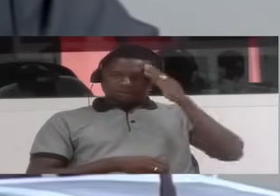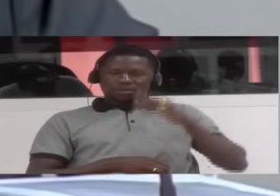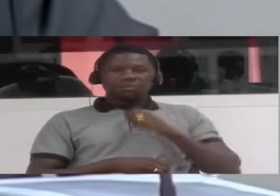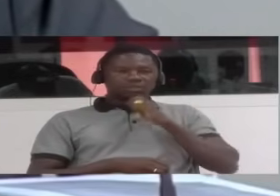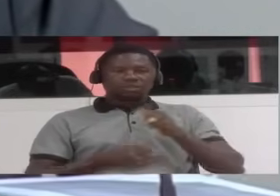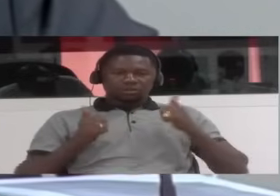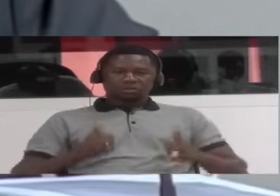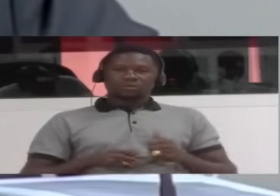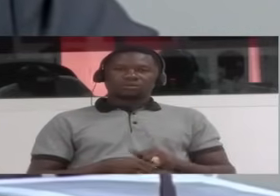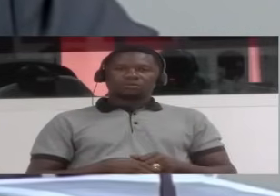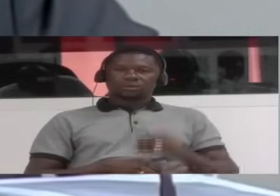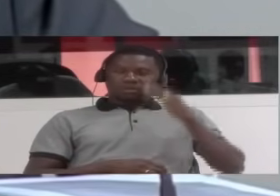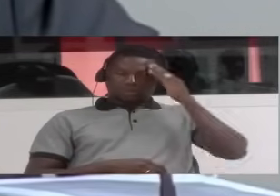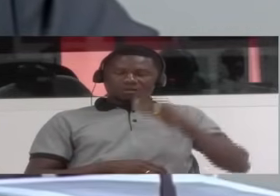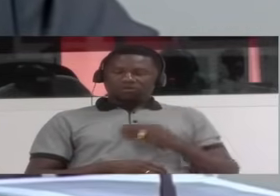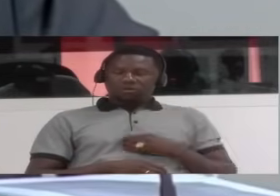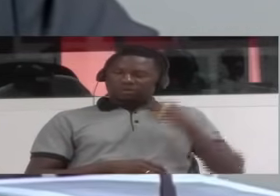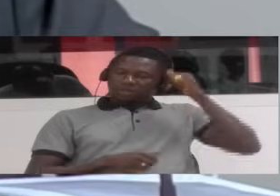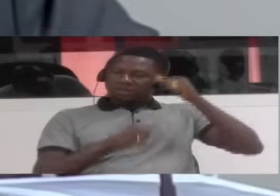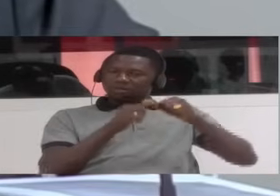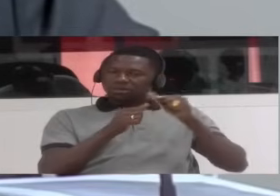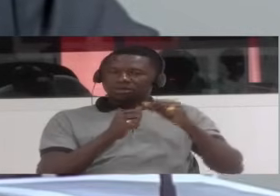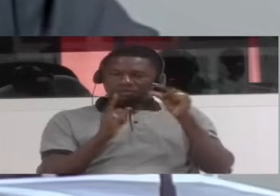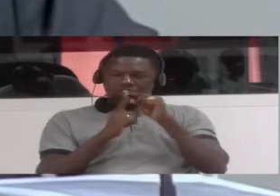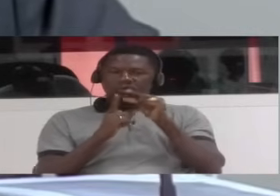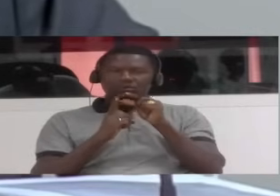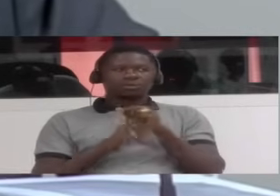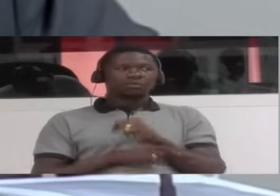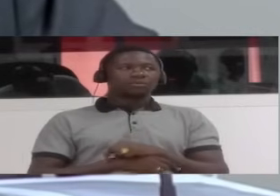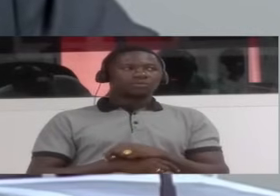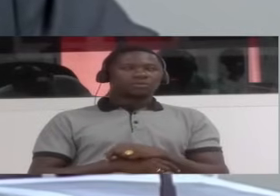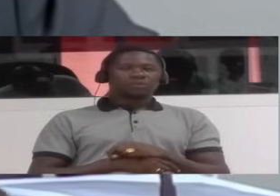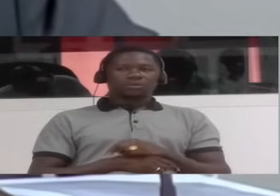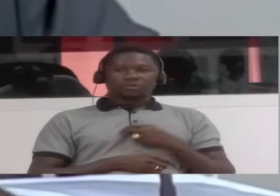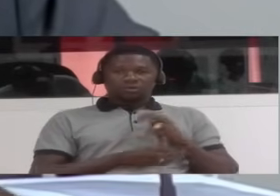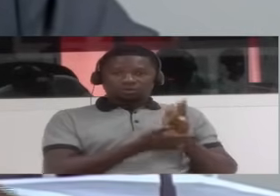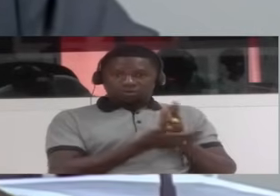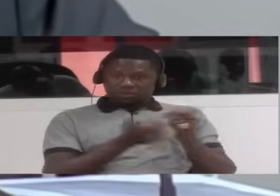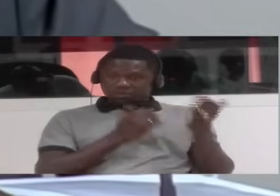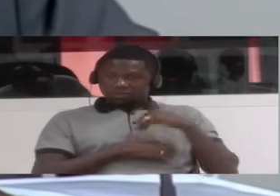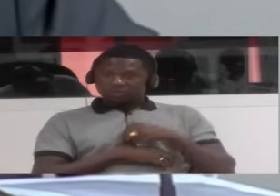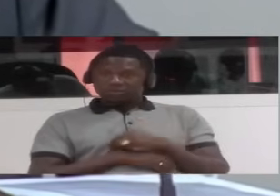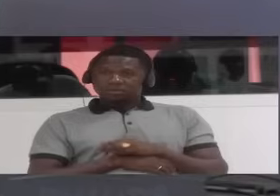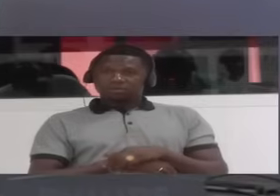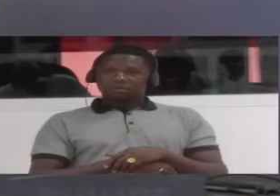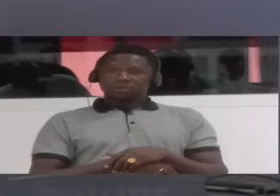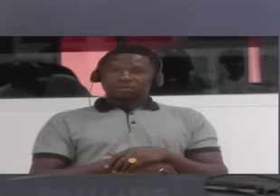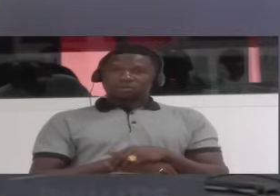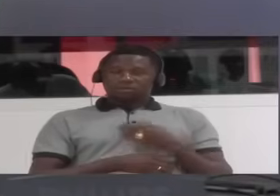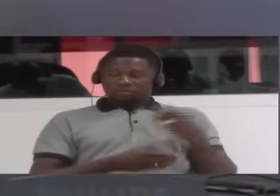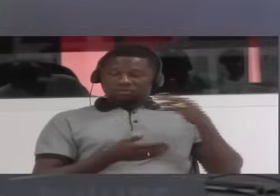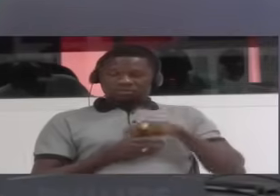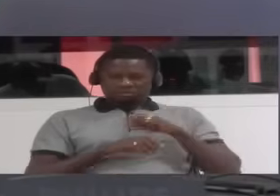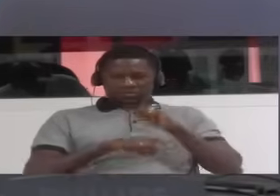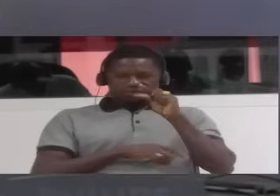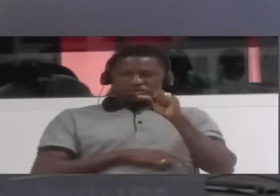Thank you for that splendid reminder. And can the witness come in now? He should be here in a